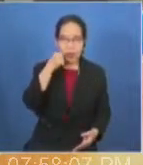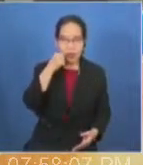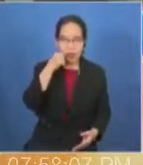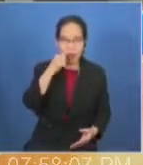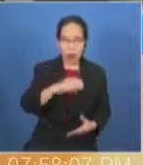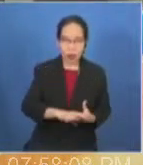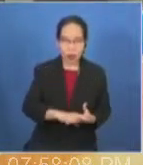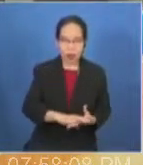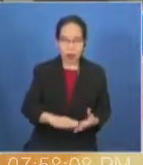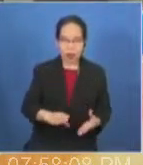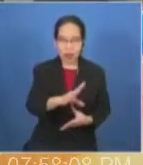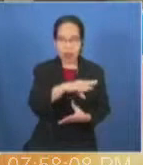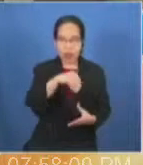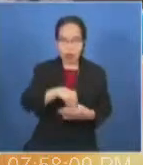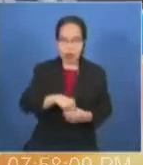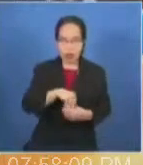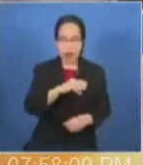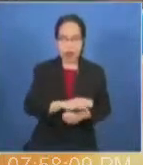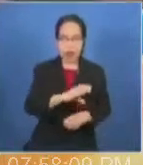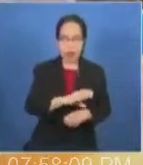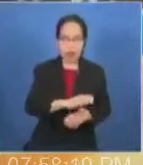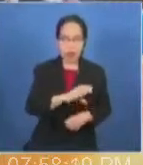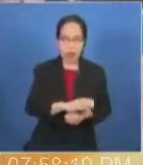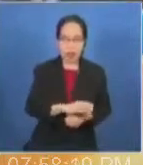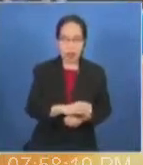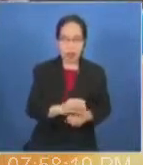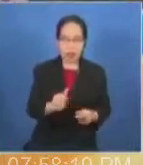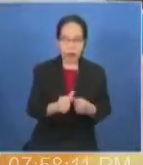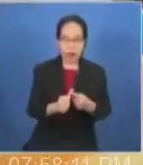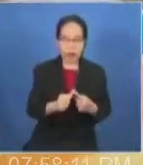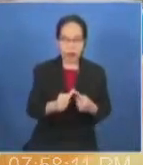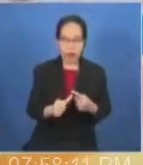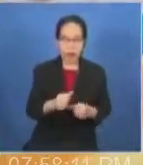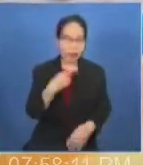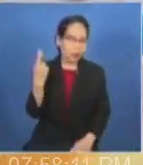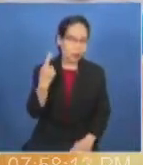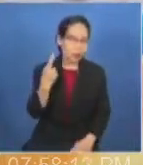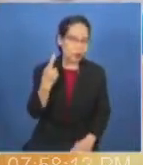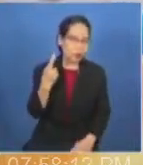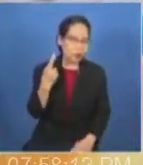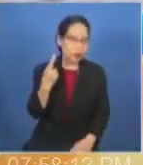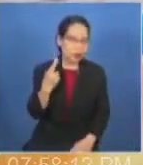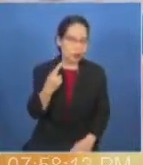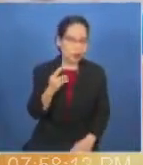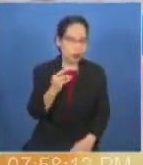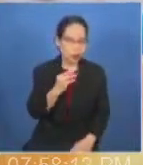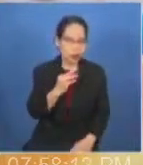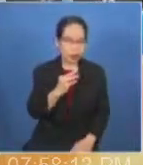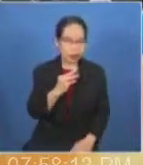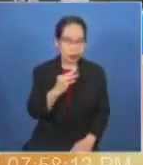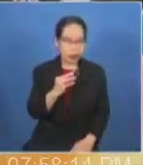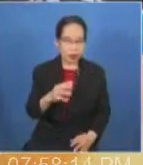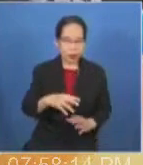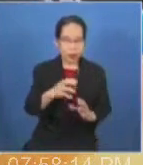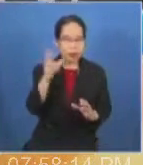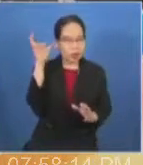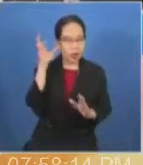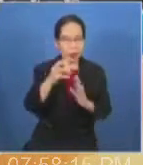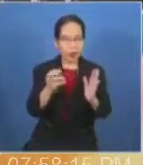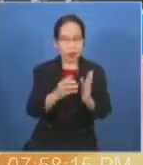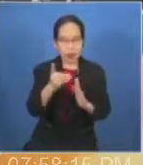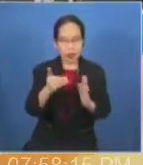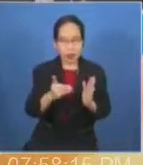wife to join the church. At first, she refused. Ma, we have another